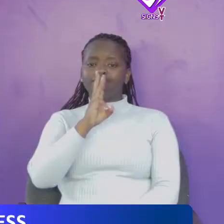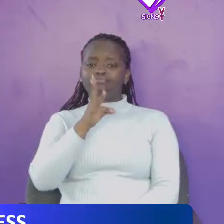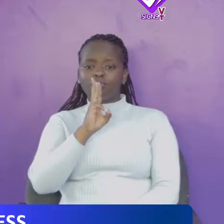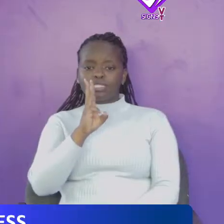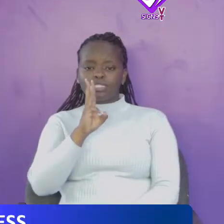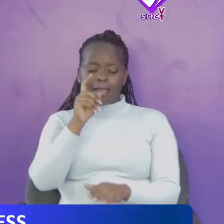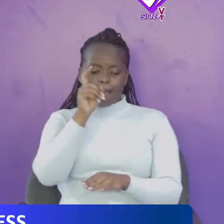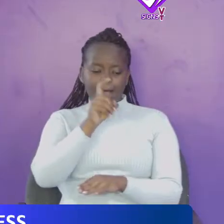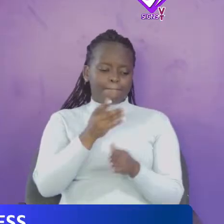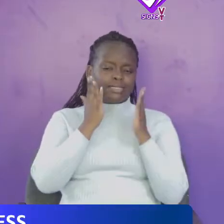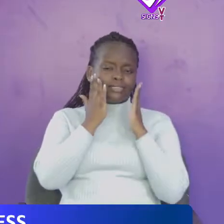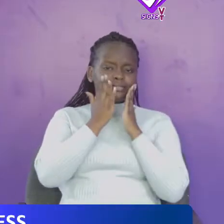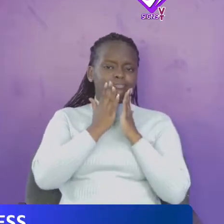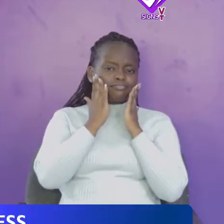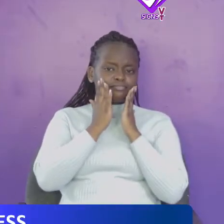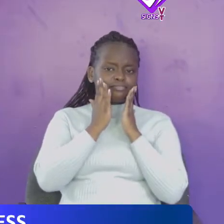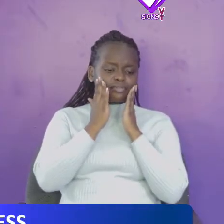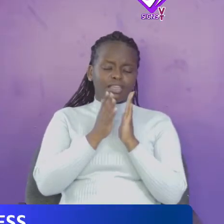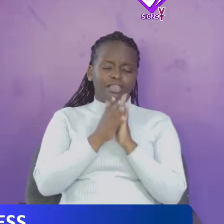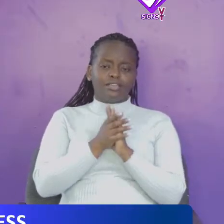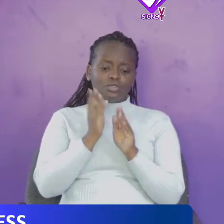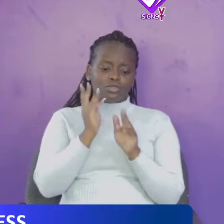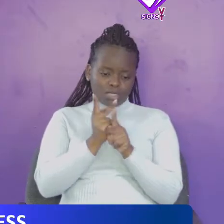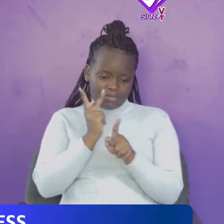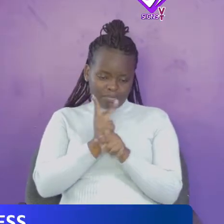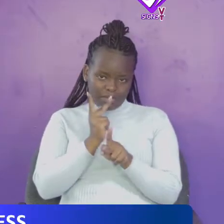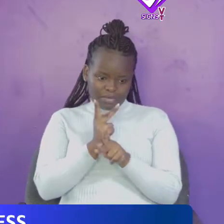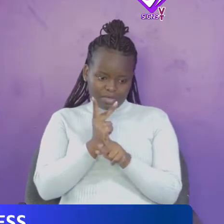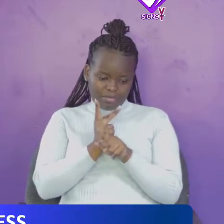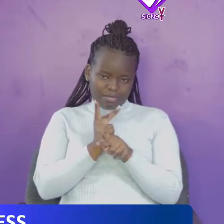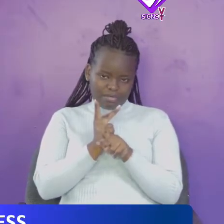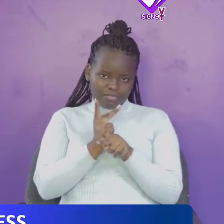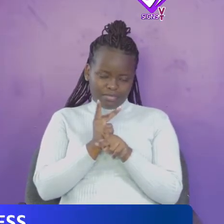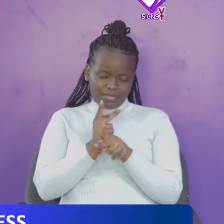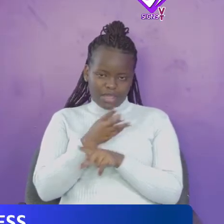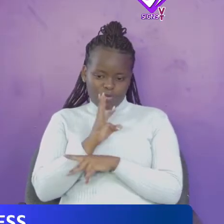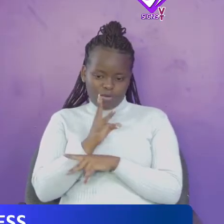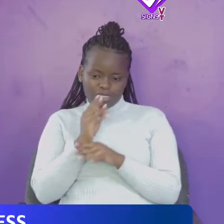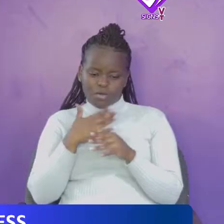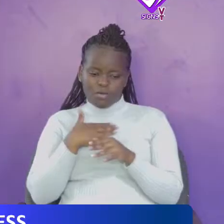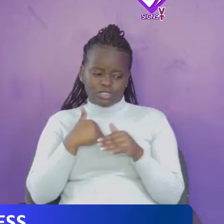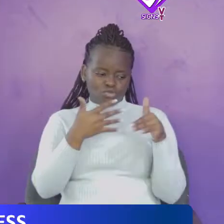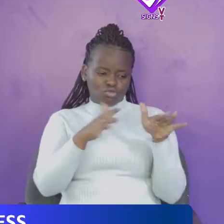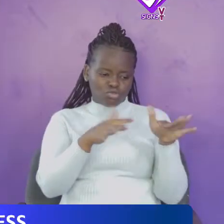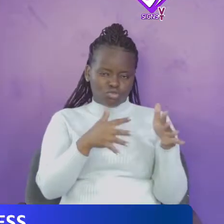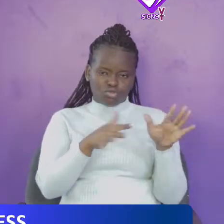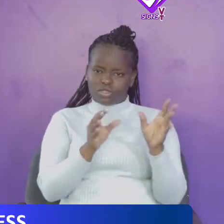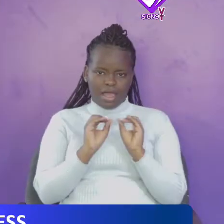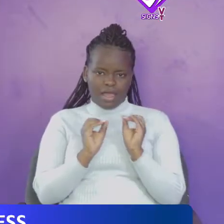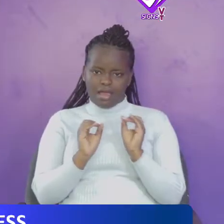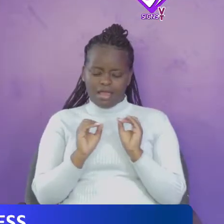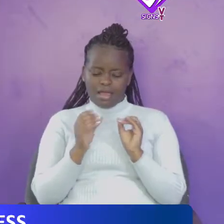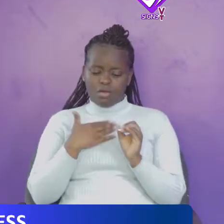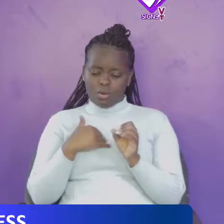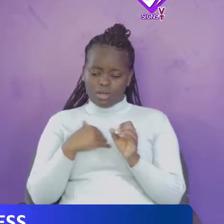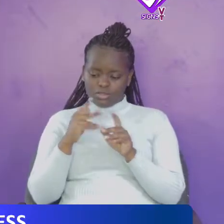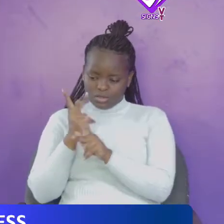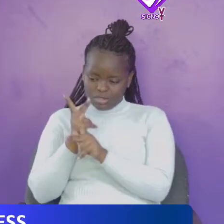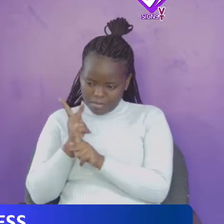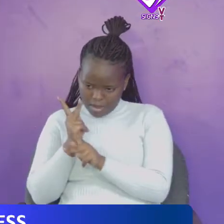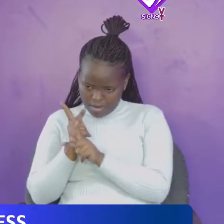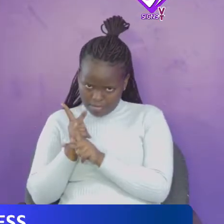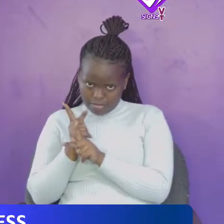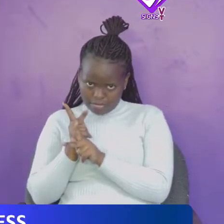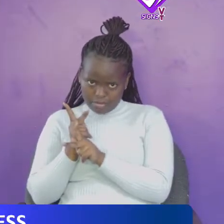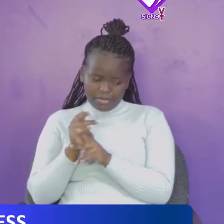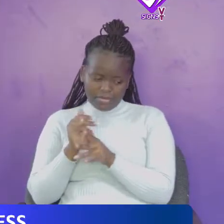to moisturize to also lock in that moisture because you don't want to lose a lot. You have to be able to maintain it. You have to. That's